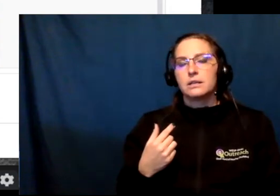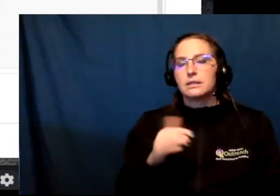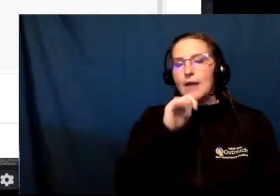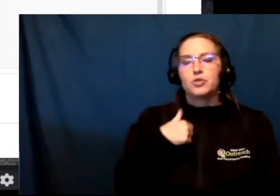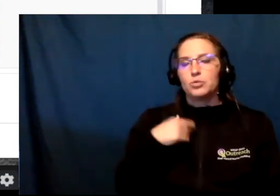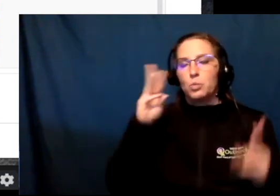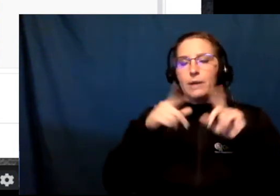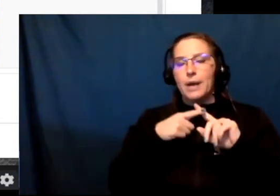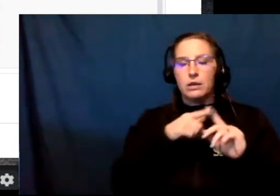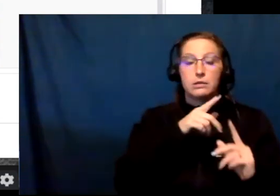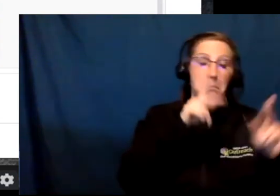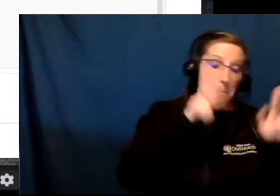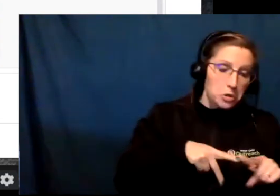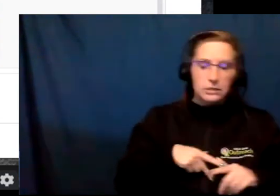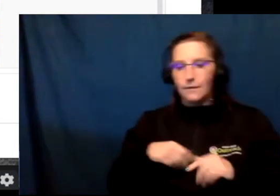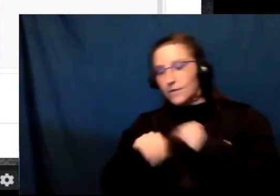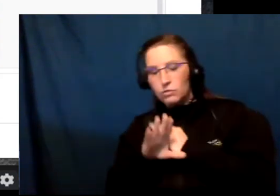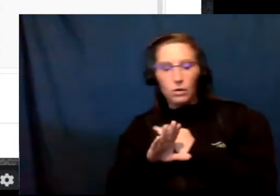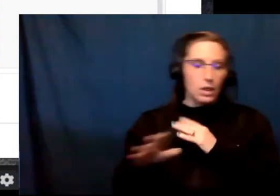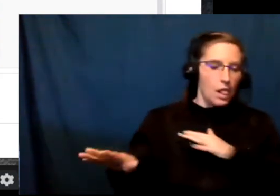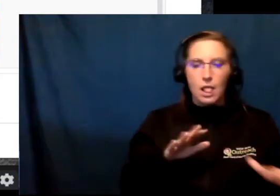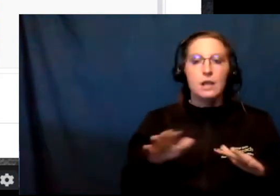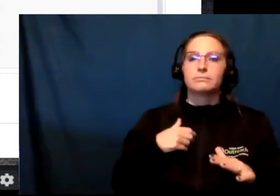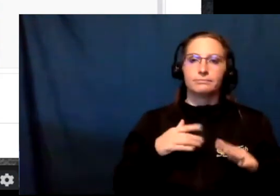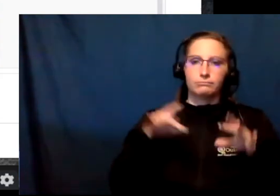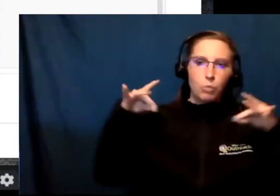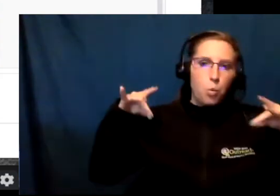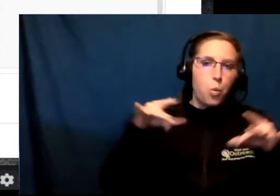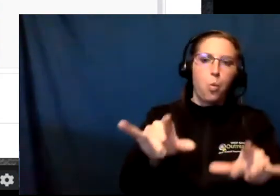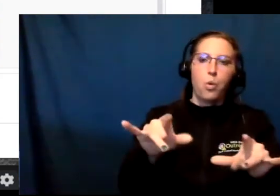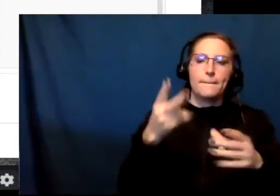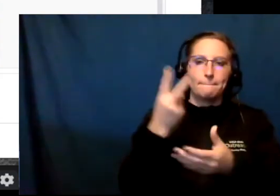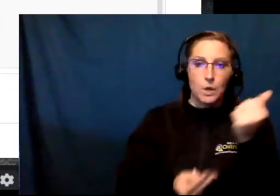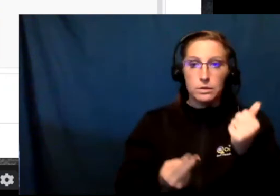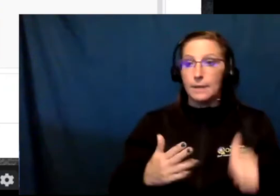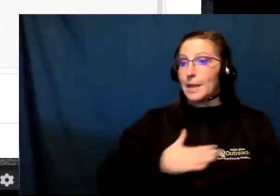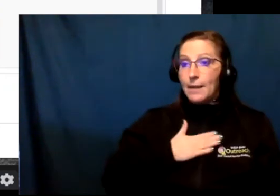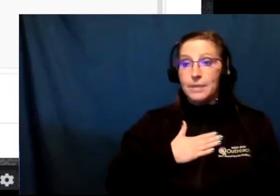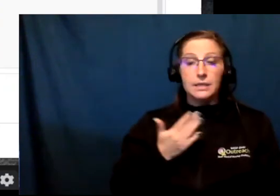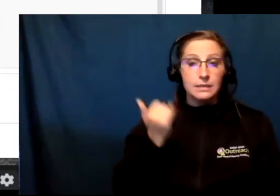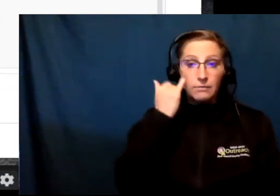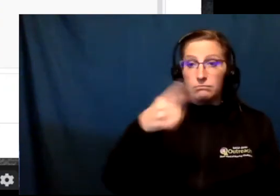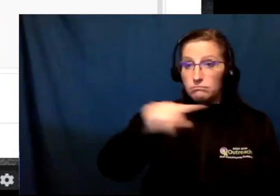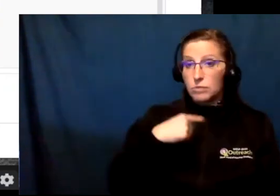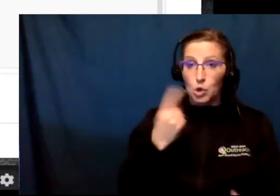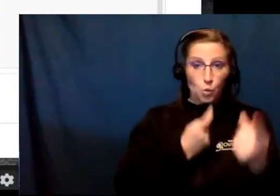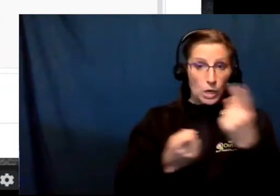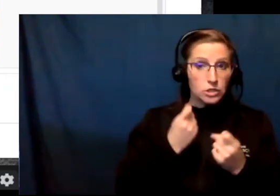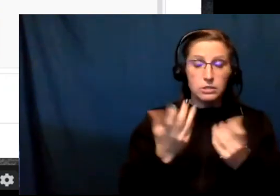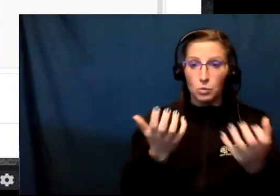change in environment. So that's what I have for you. I would be happy to answer any questions that you have,